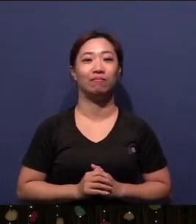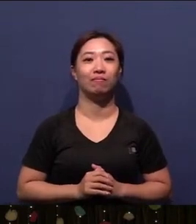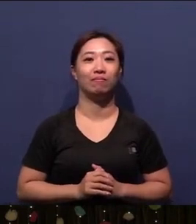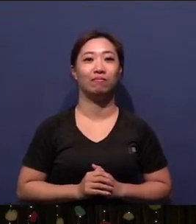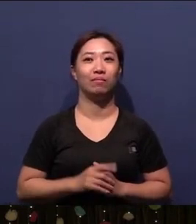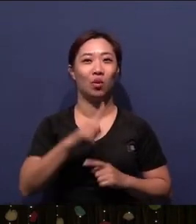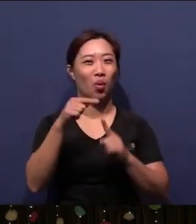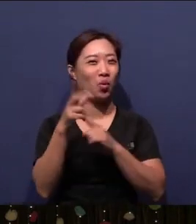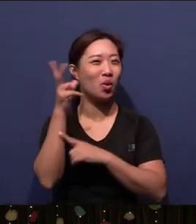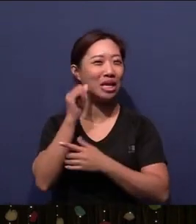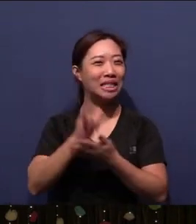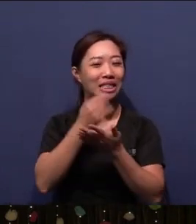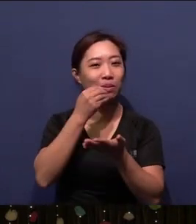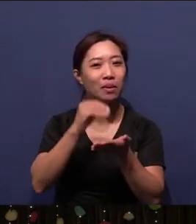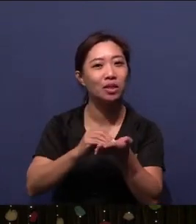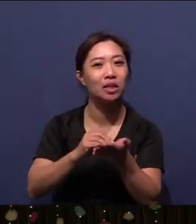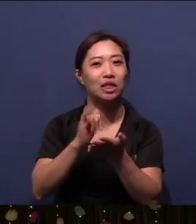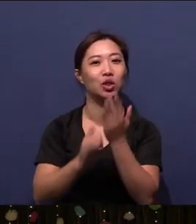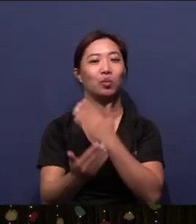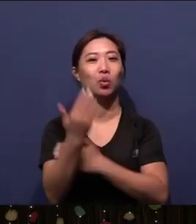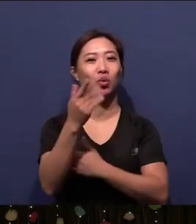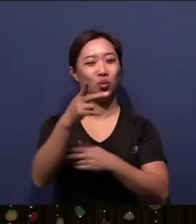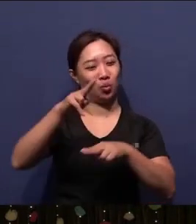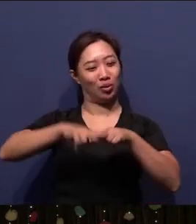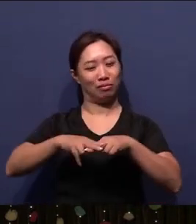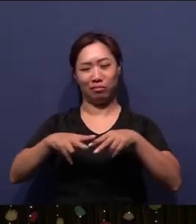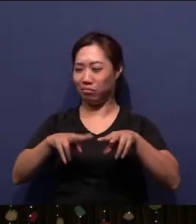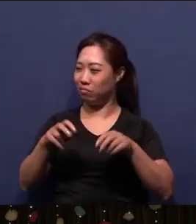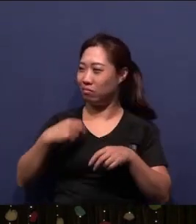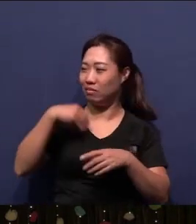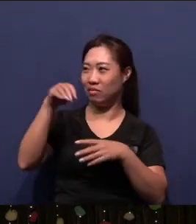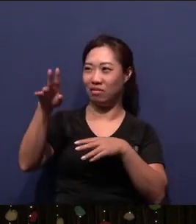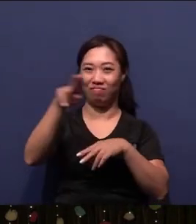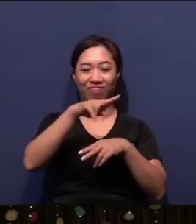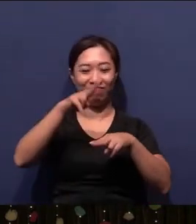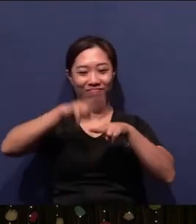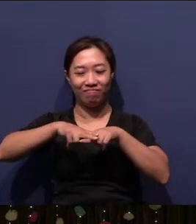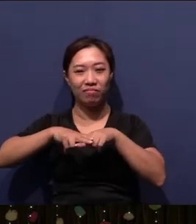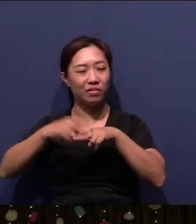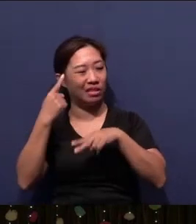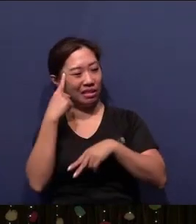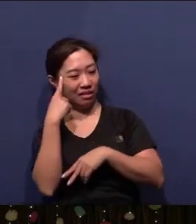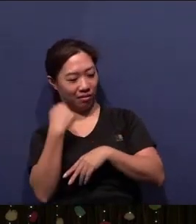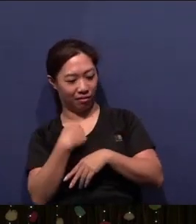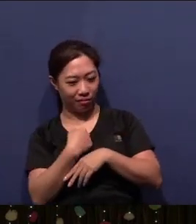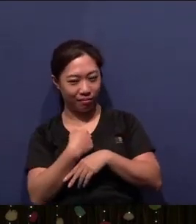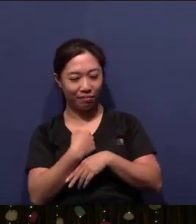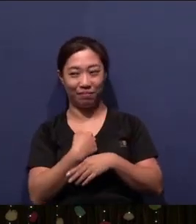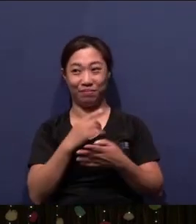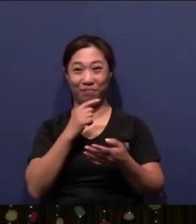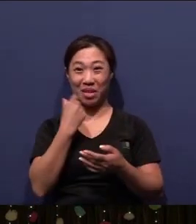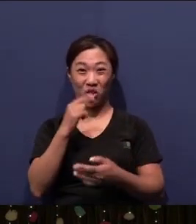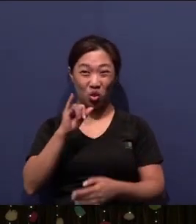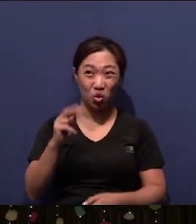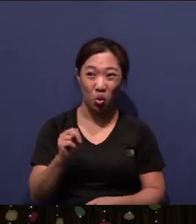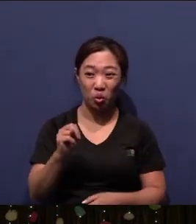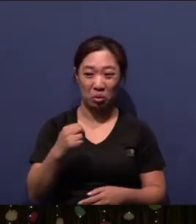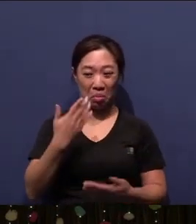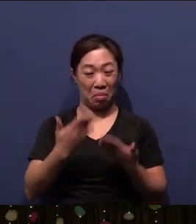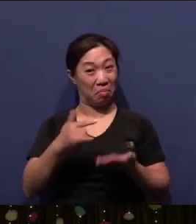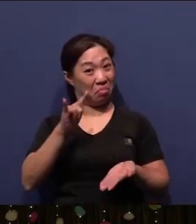As you hear the message this morning, and you're sitting there in your seats, and you're thinking, "Pastor John, that may be